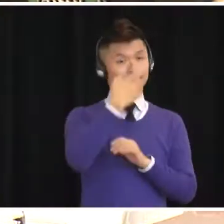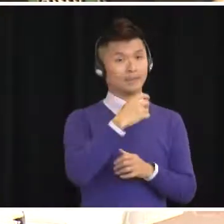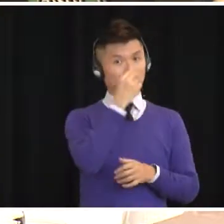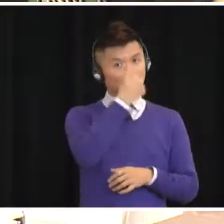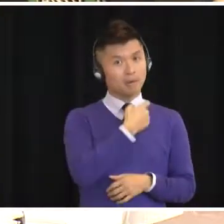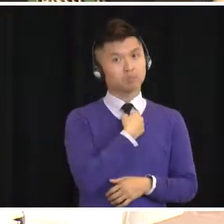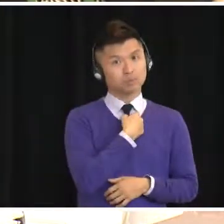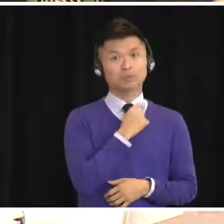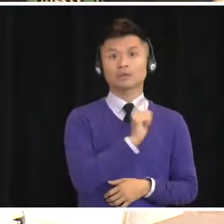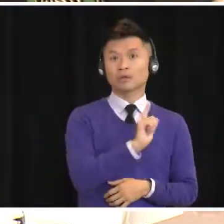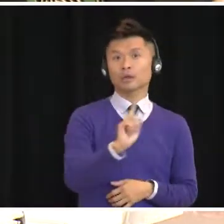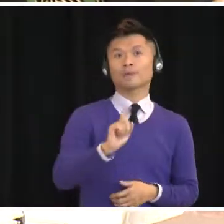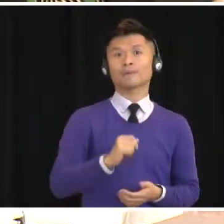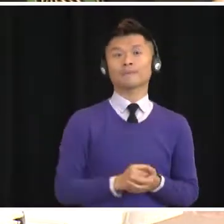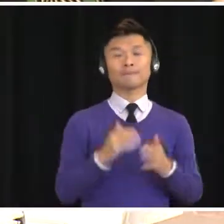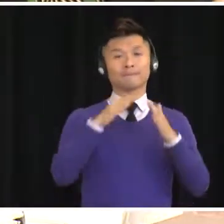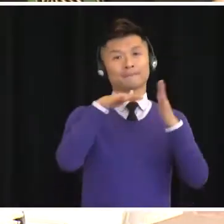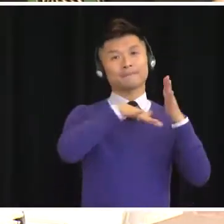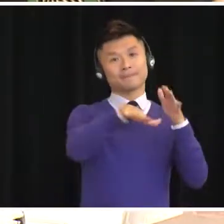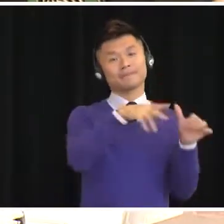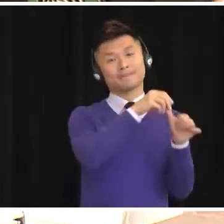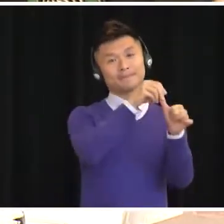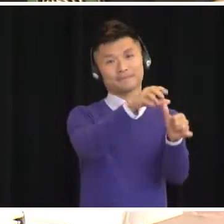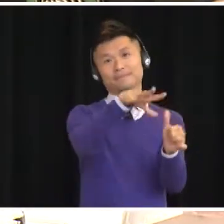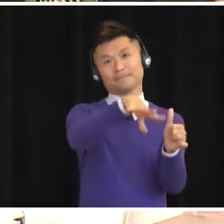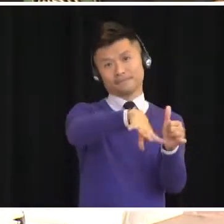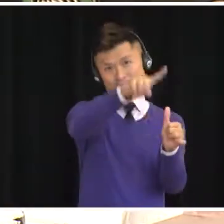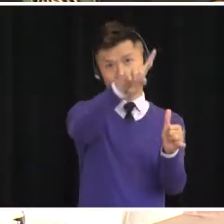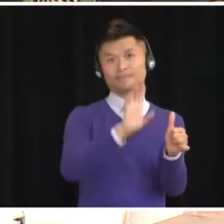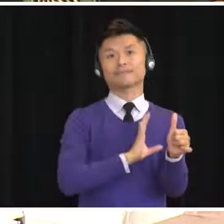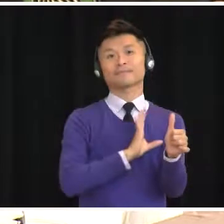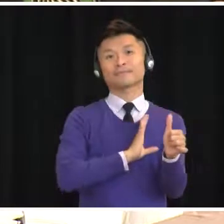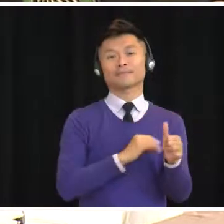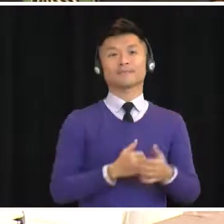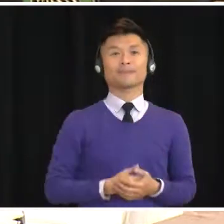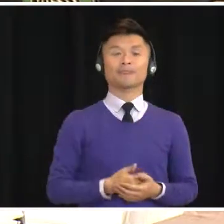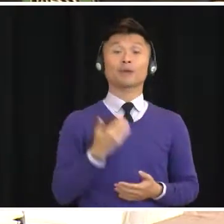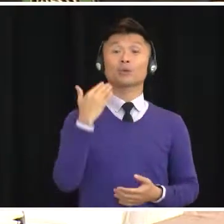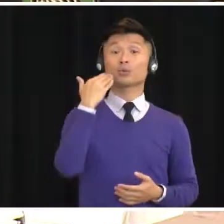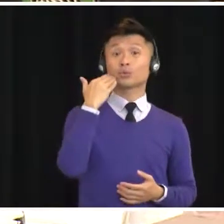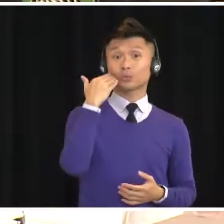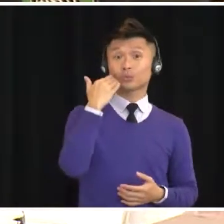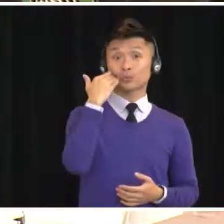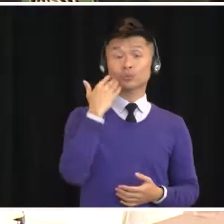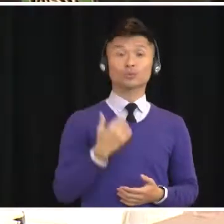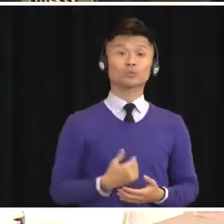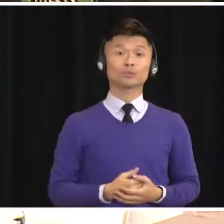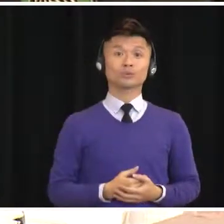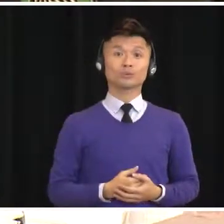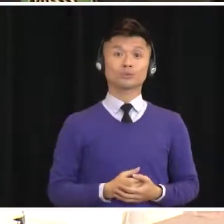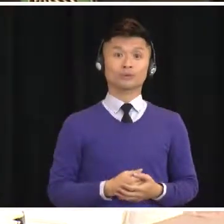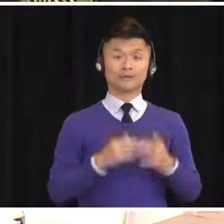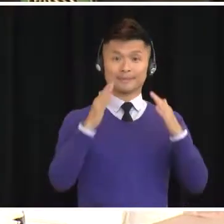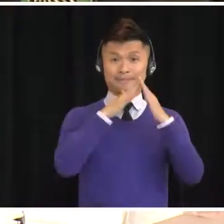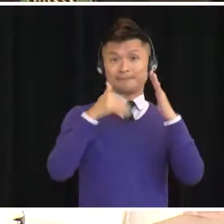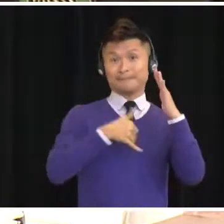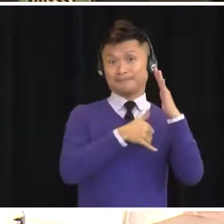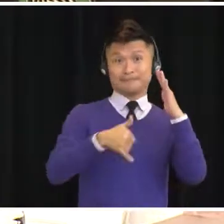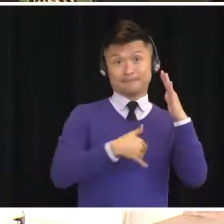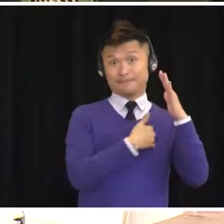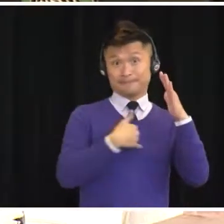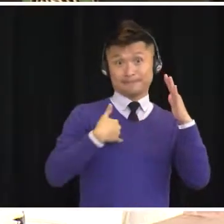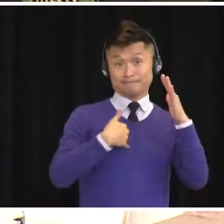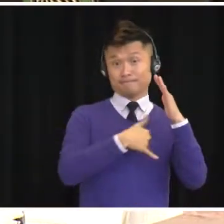Special needs of children with disabilities, we still first focus on their families. If they